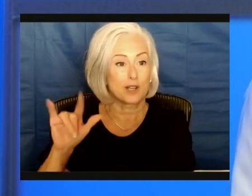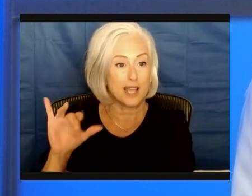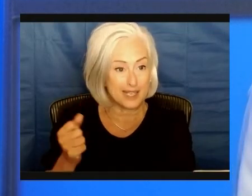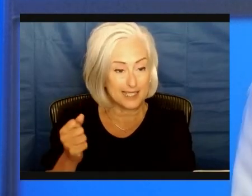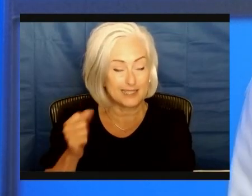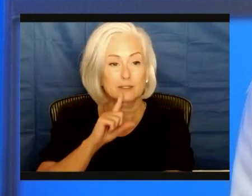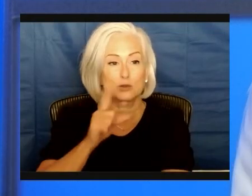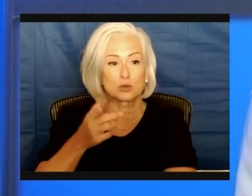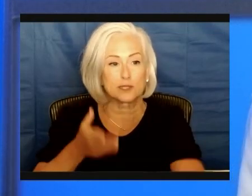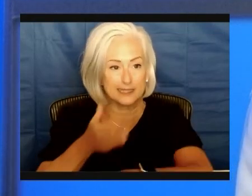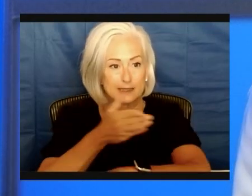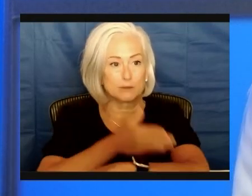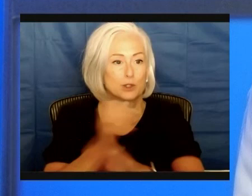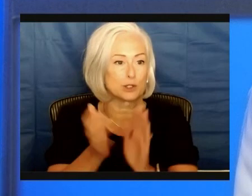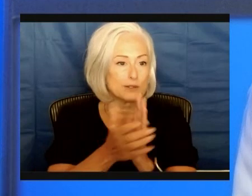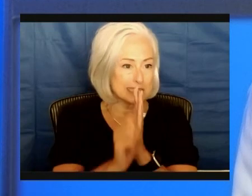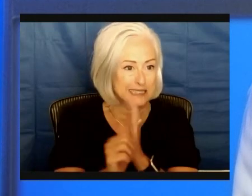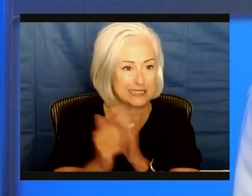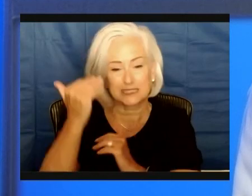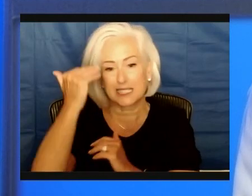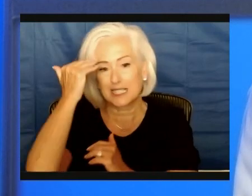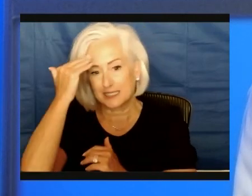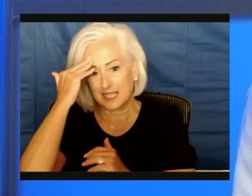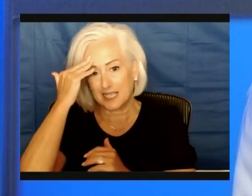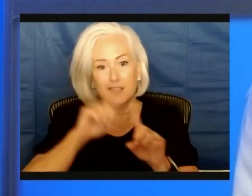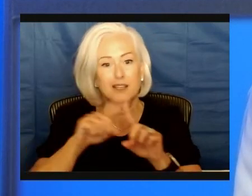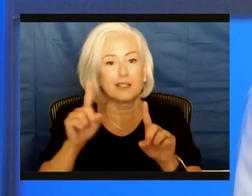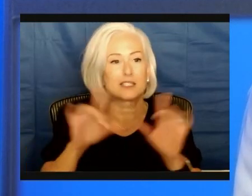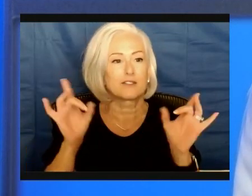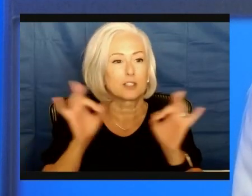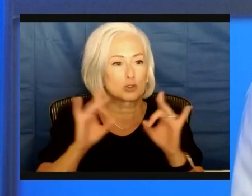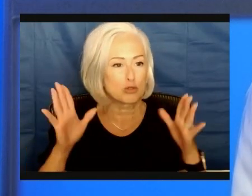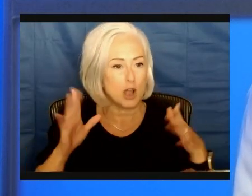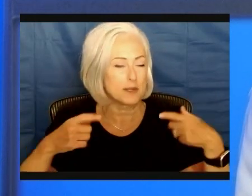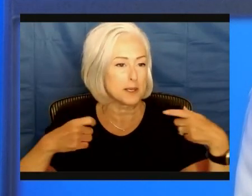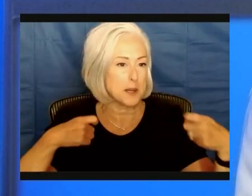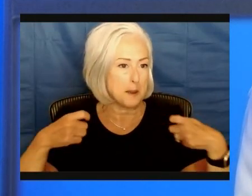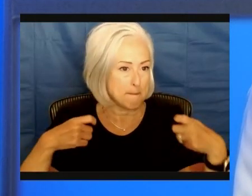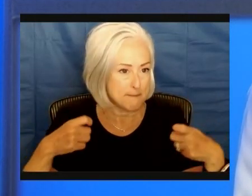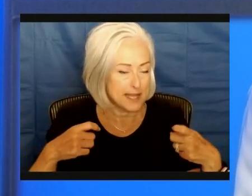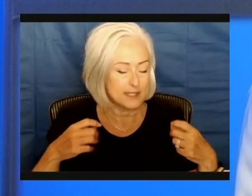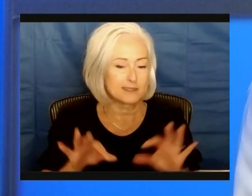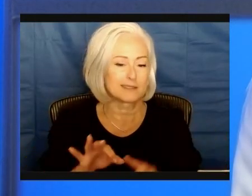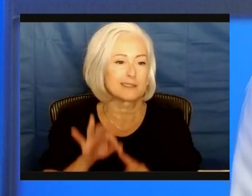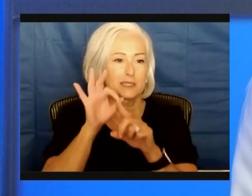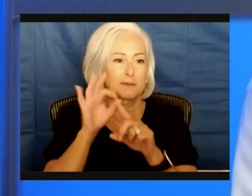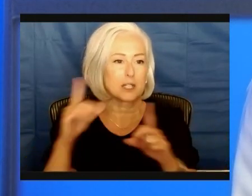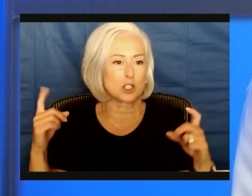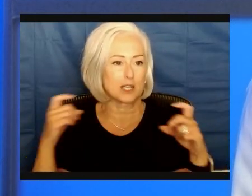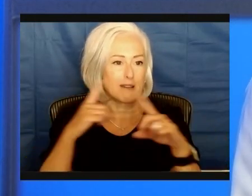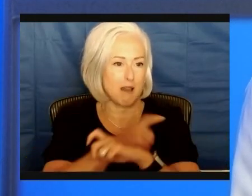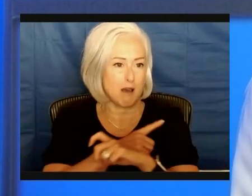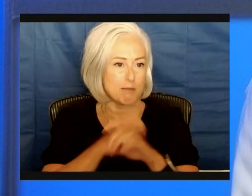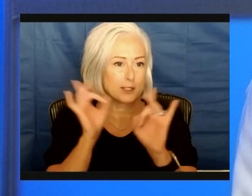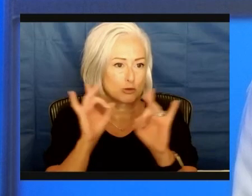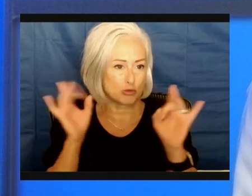and knowledge in different trauma management, especially in complex traumas.